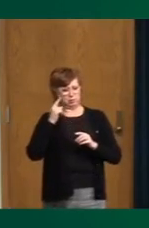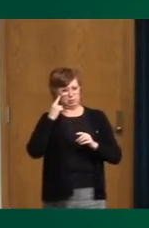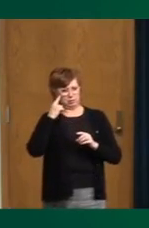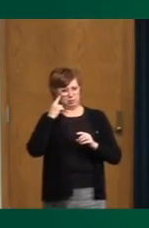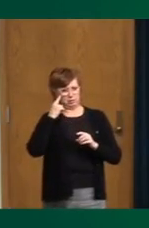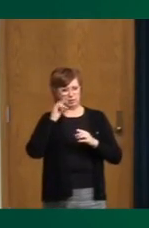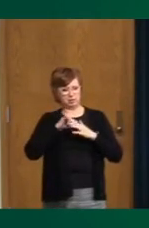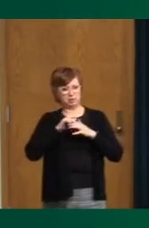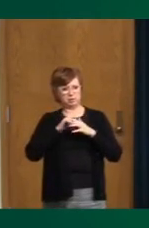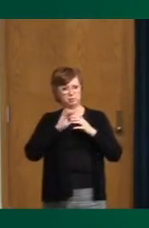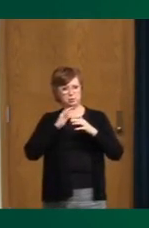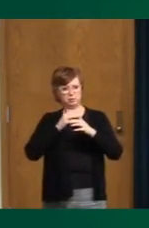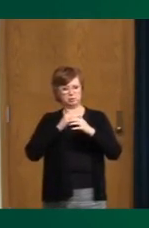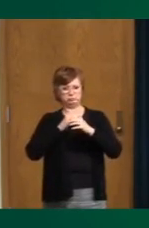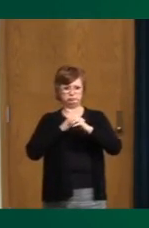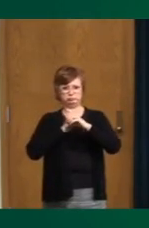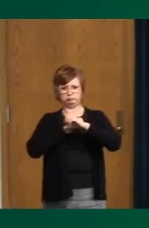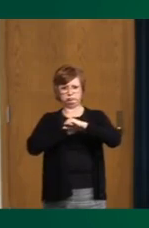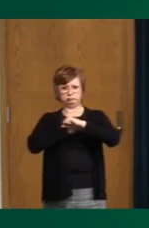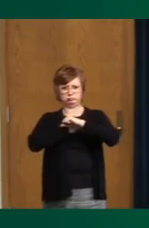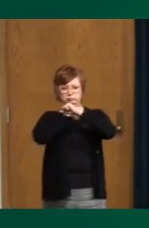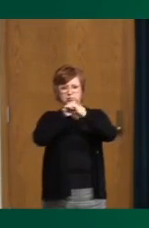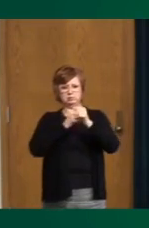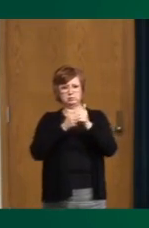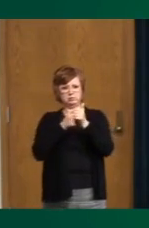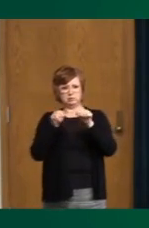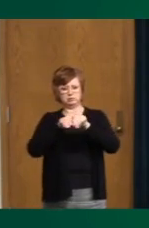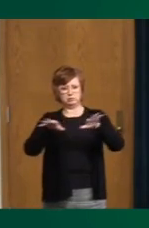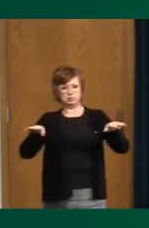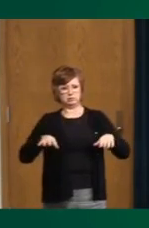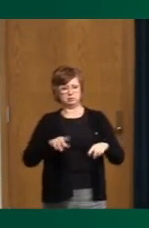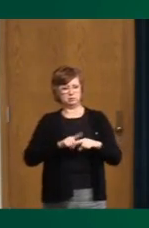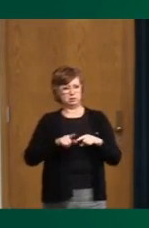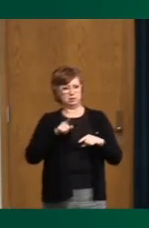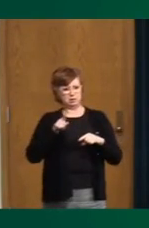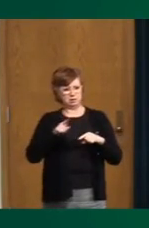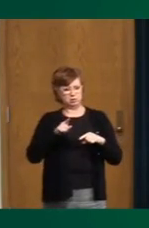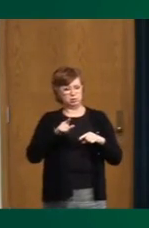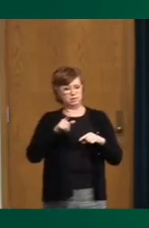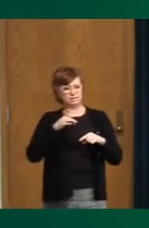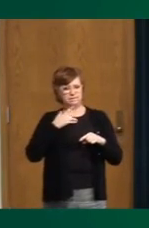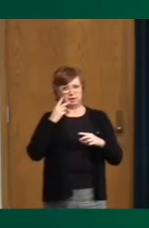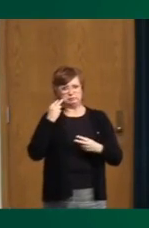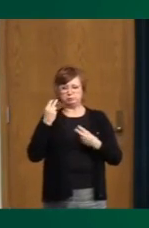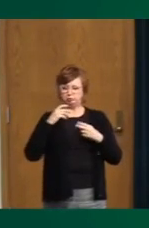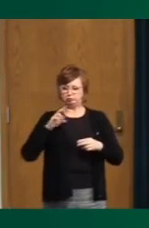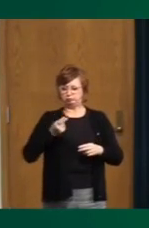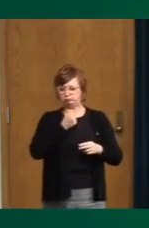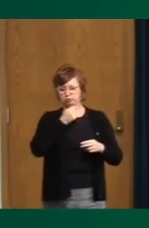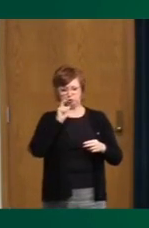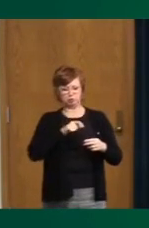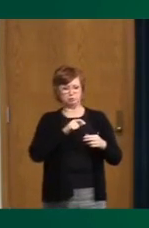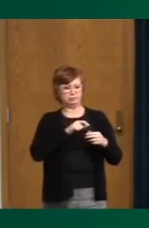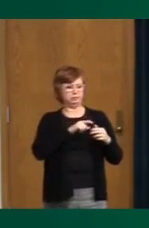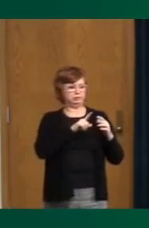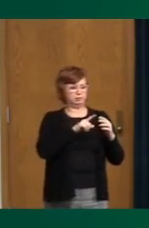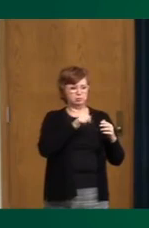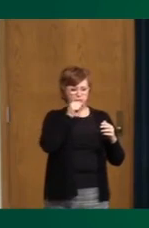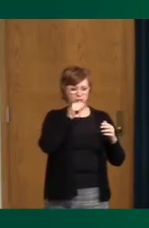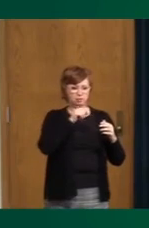not, doing this piecemeal, like introducing 3 cities, then, 60 communities, and